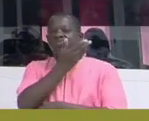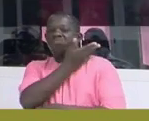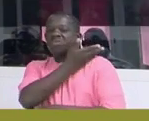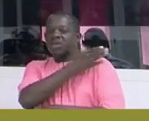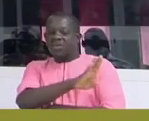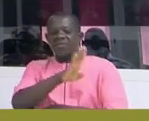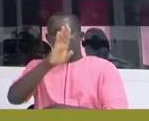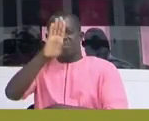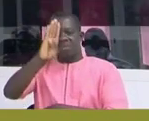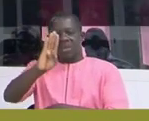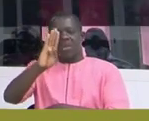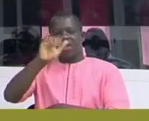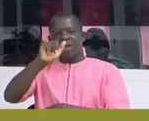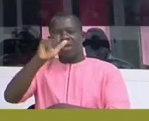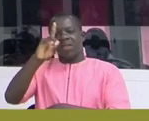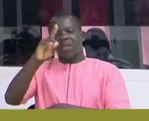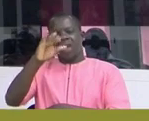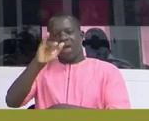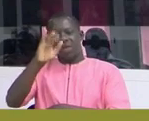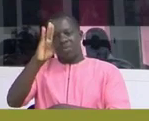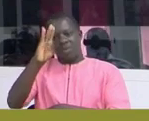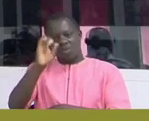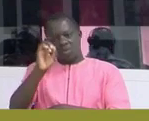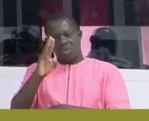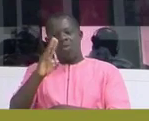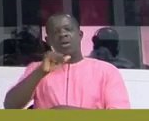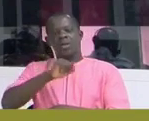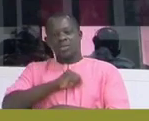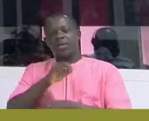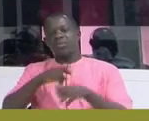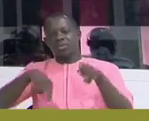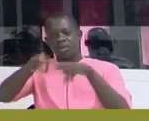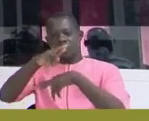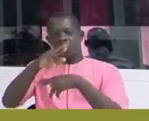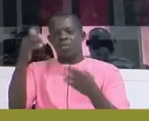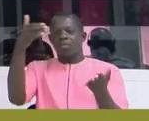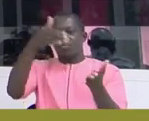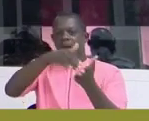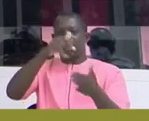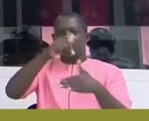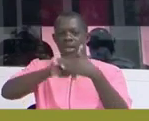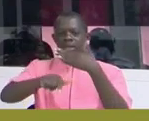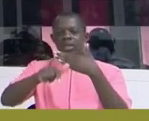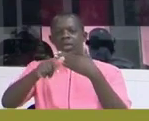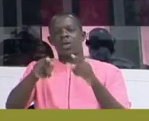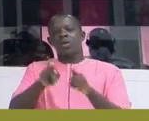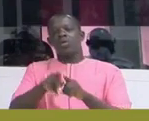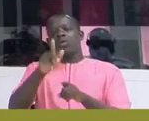died? I left. I came to combo.